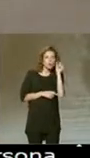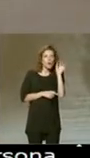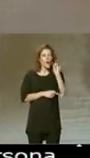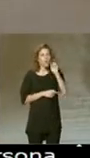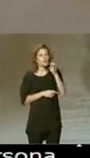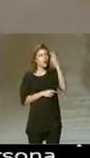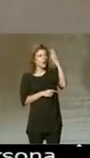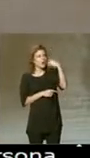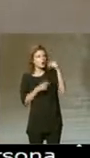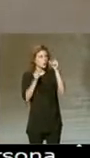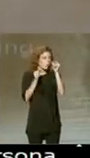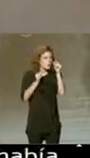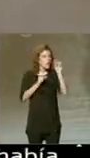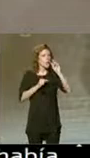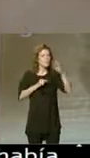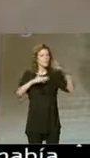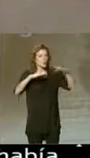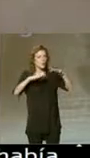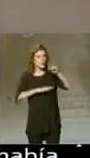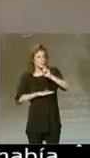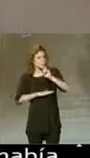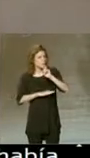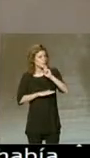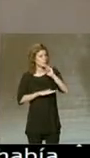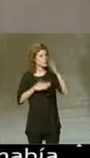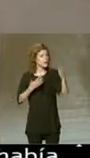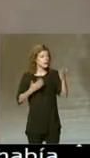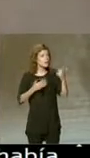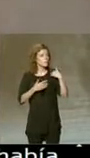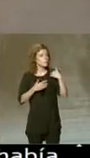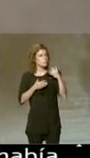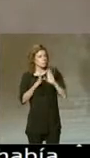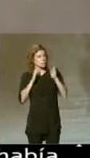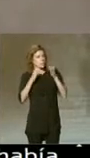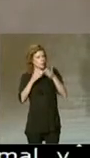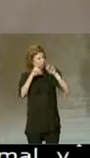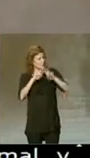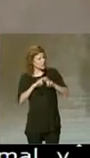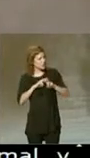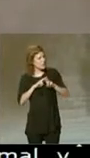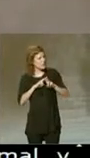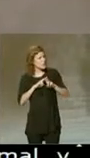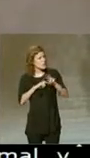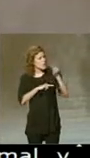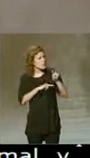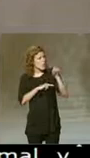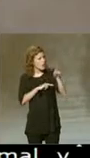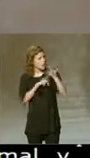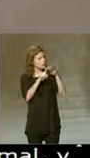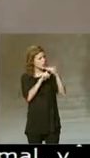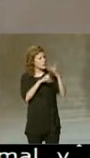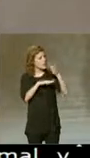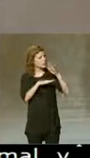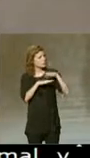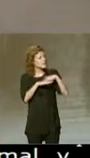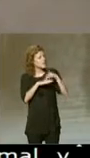to study at UNED, what it was like for people with motor needs to study with them. So this